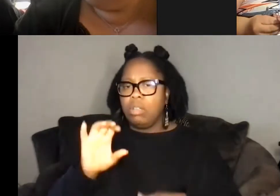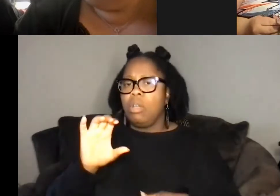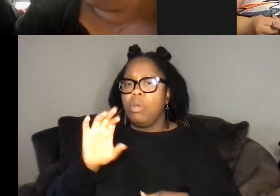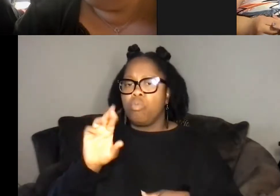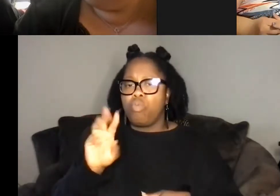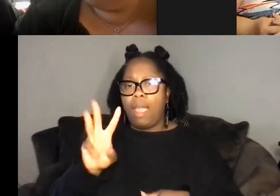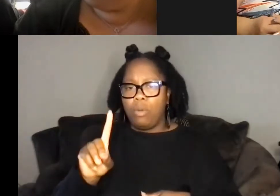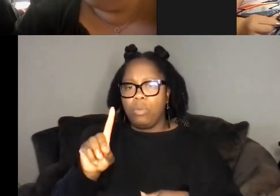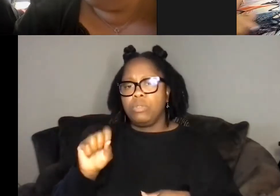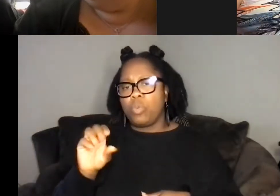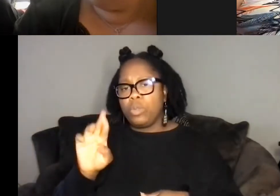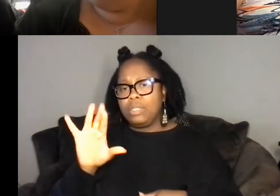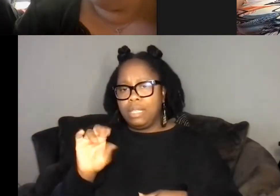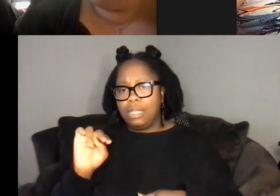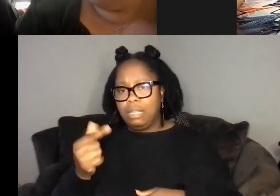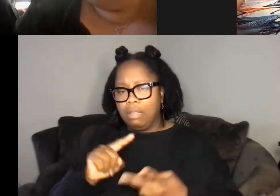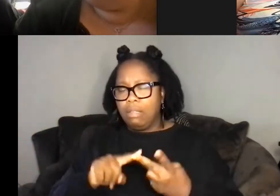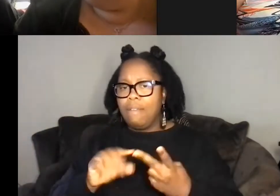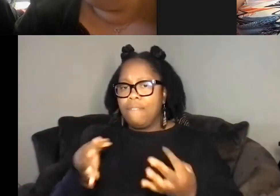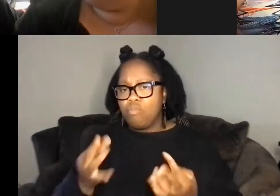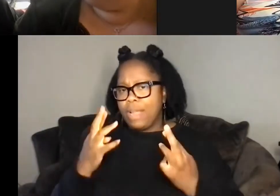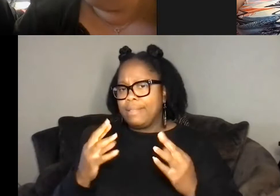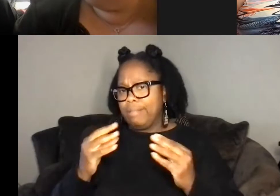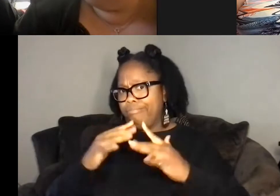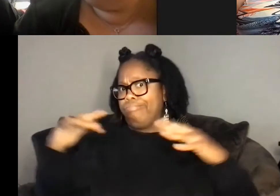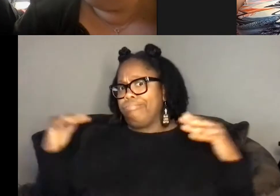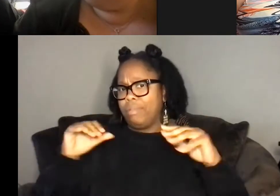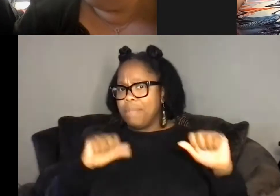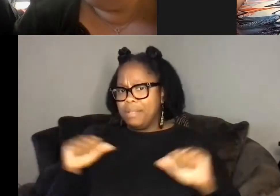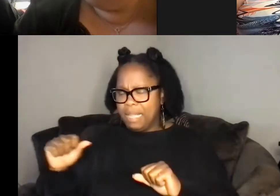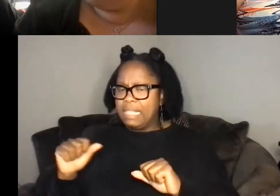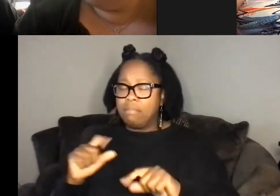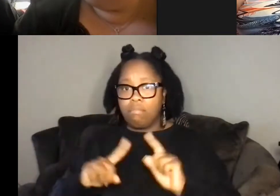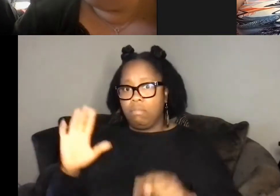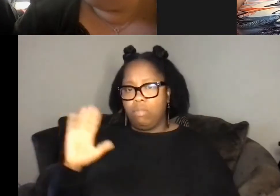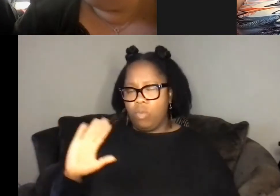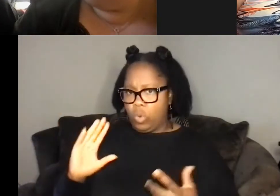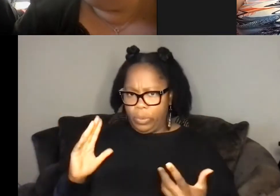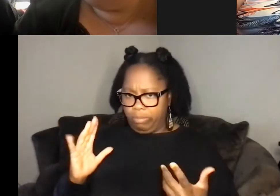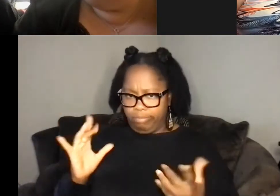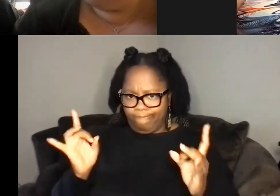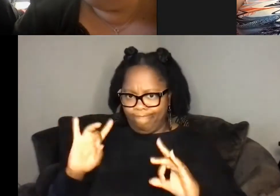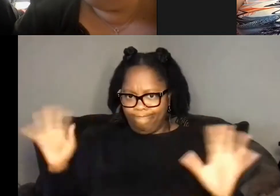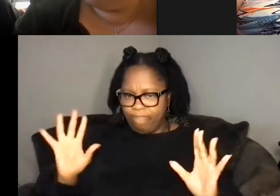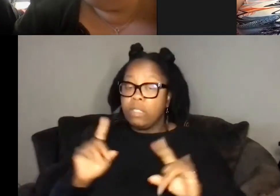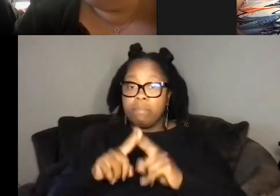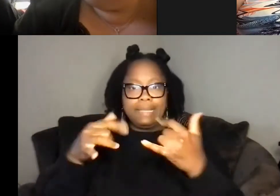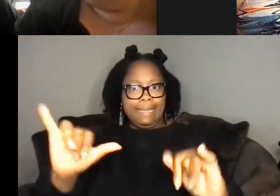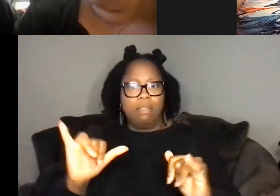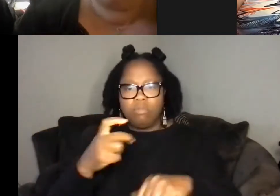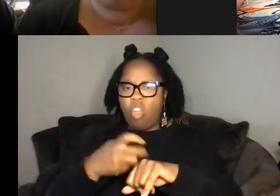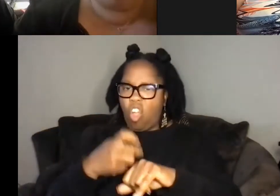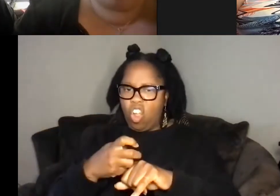different possibilities. But at that time, it still is very hard to get grant